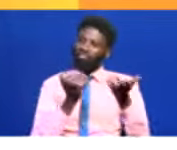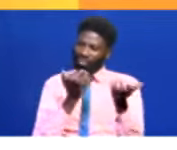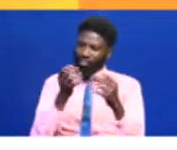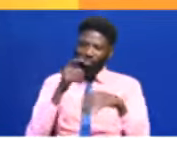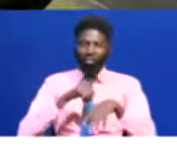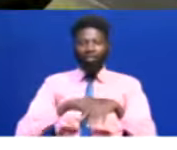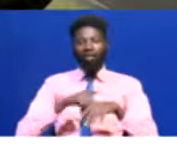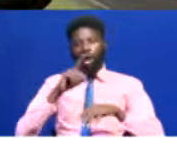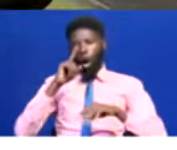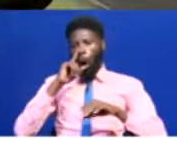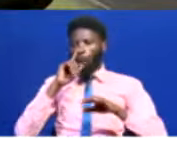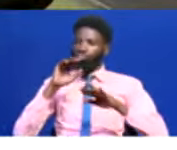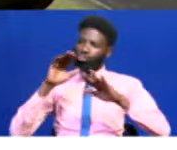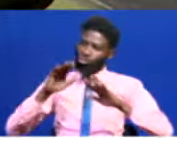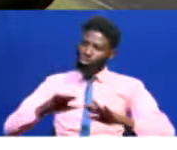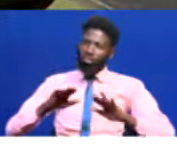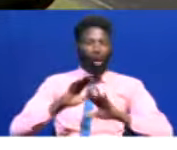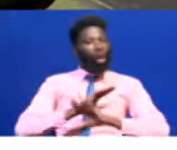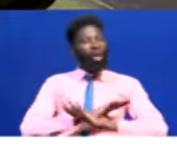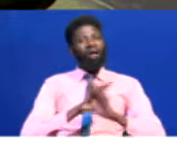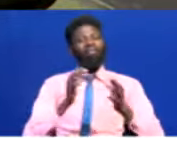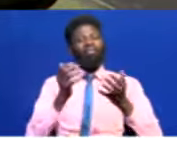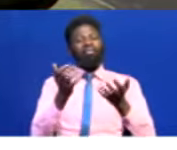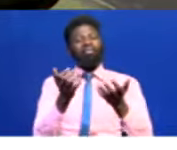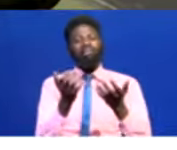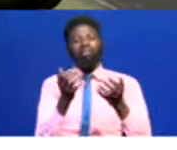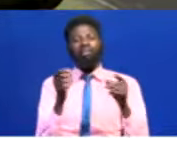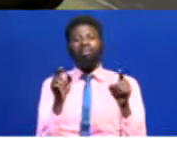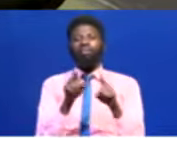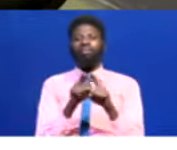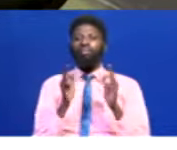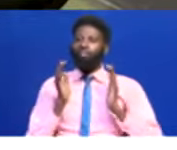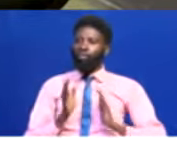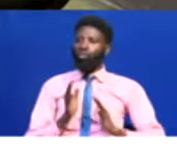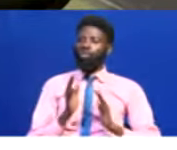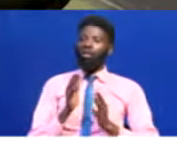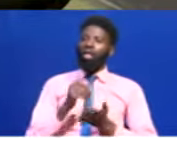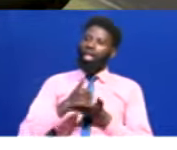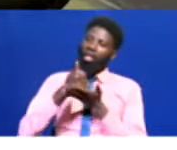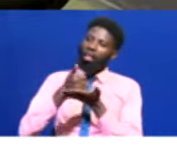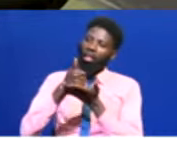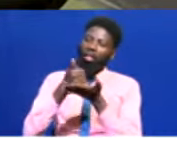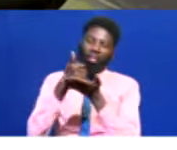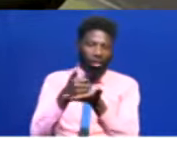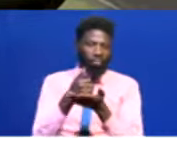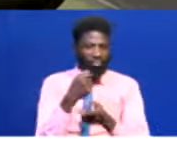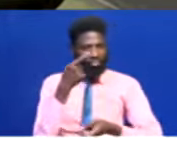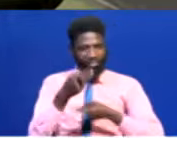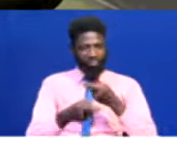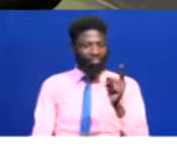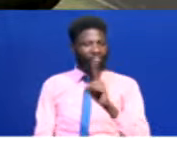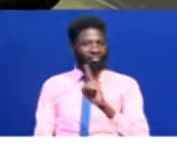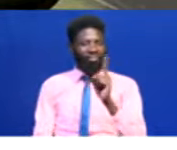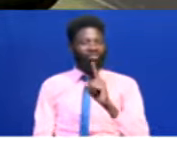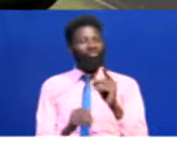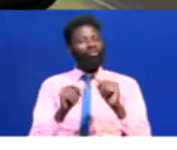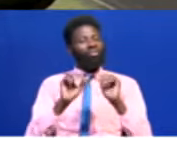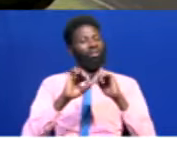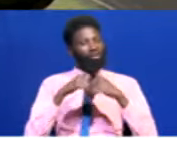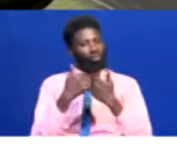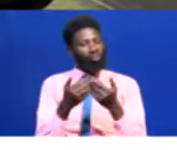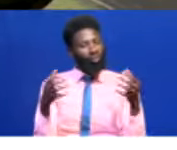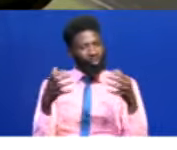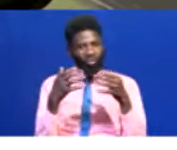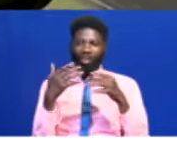seat. So you really not need a go-between coming to assist you. So the cure for